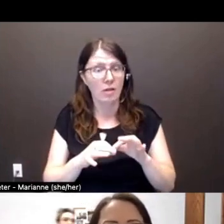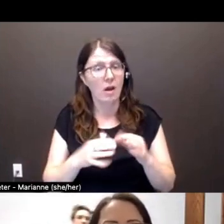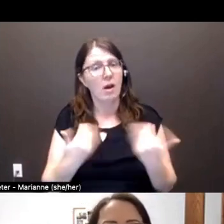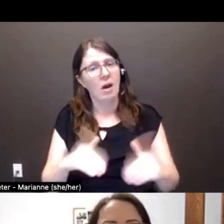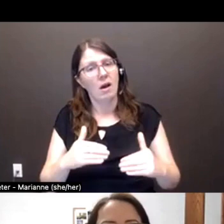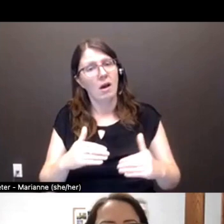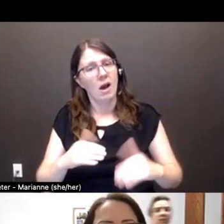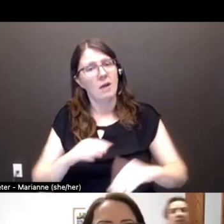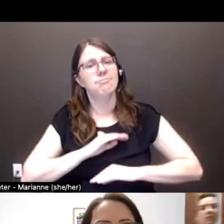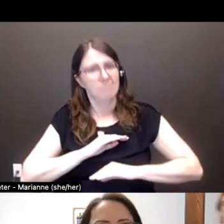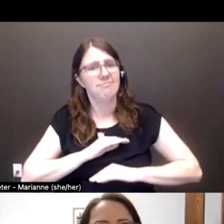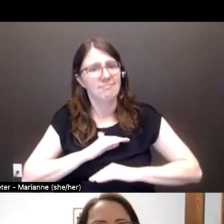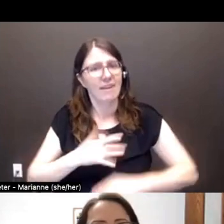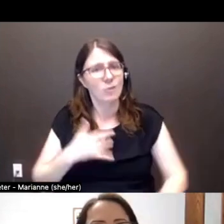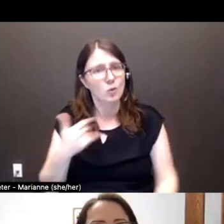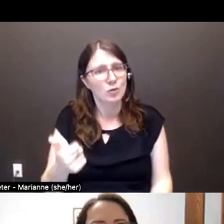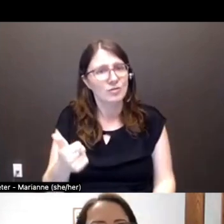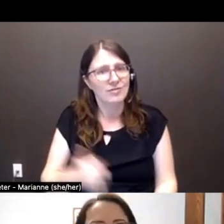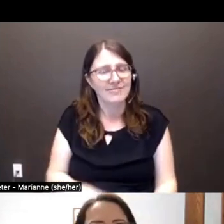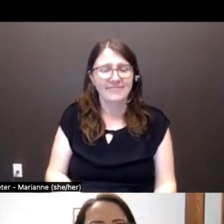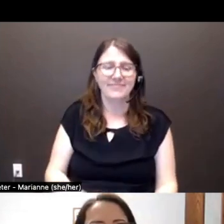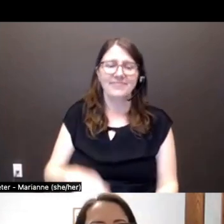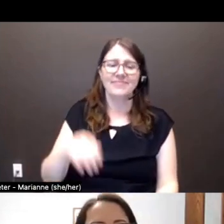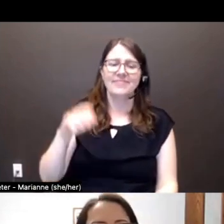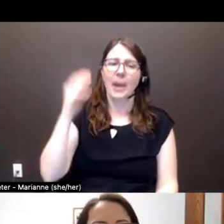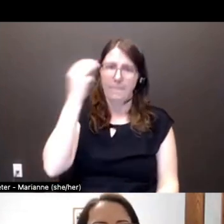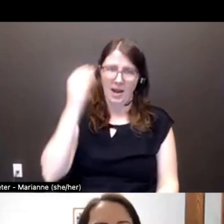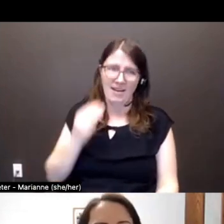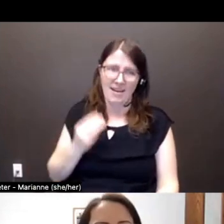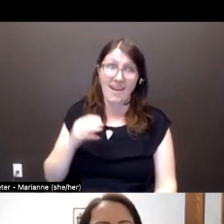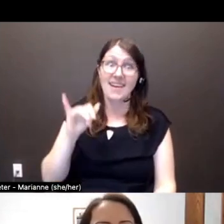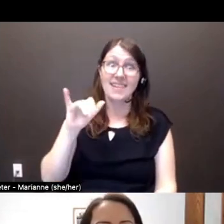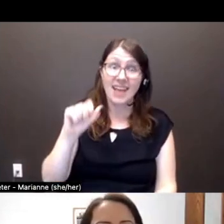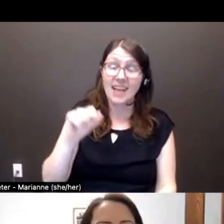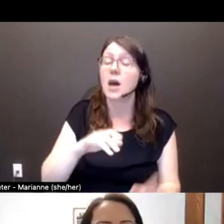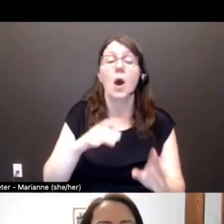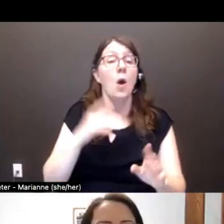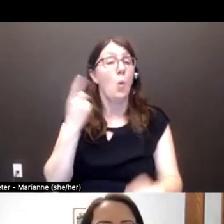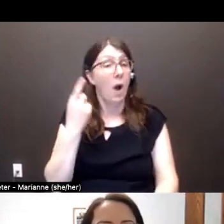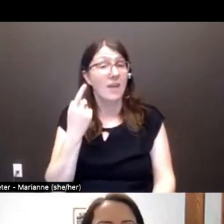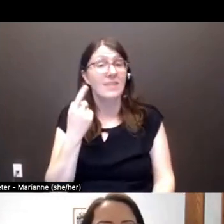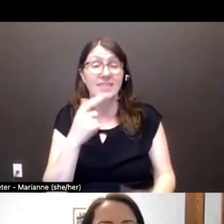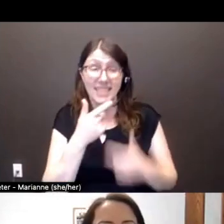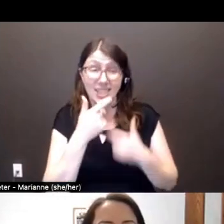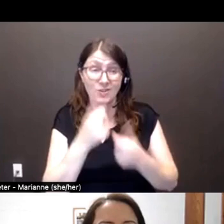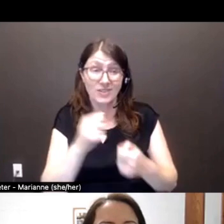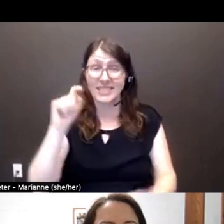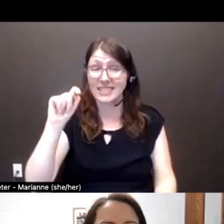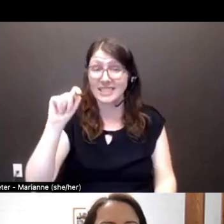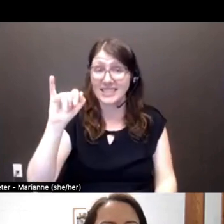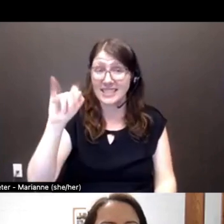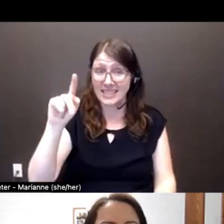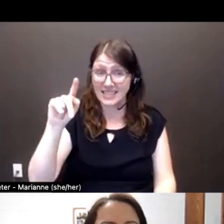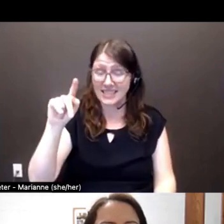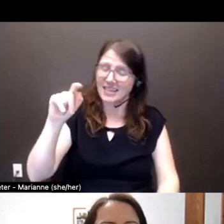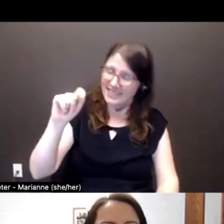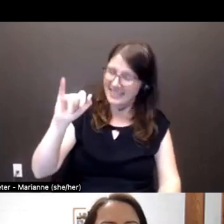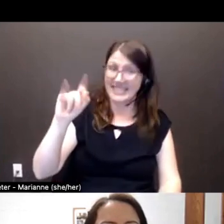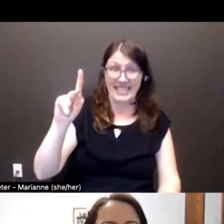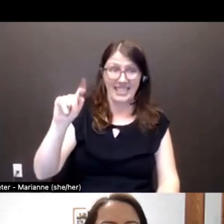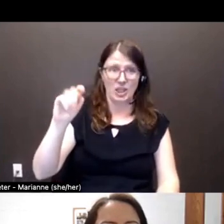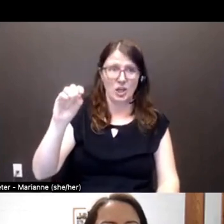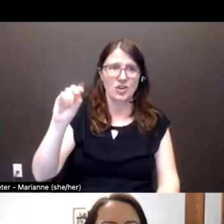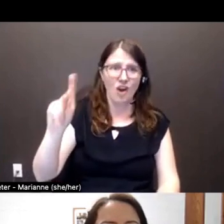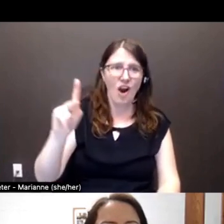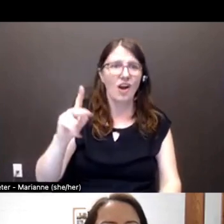think because it comes with so many different tools, so you can add different sounds if you need to use those. You can add transitions if